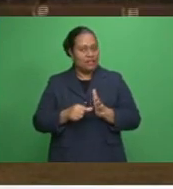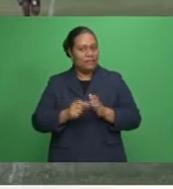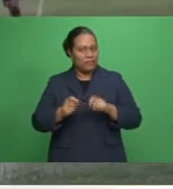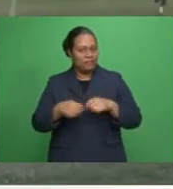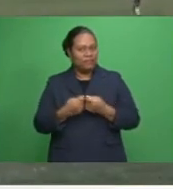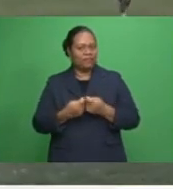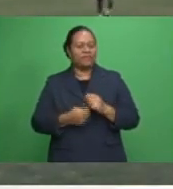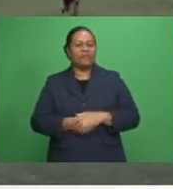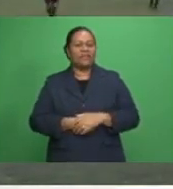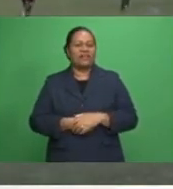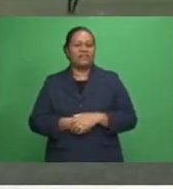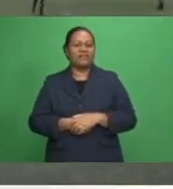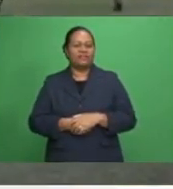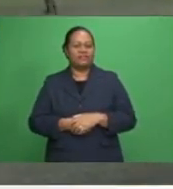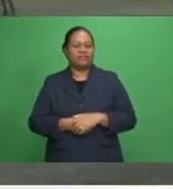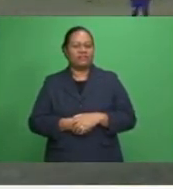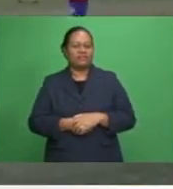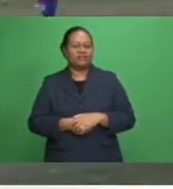match.